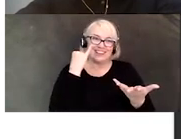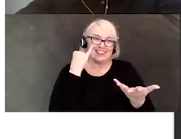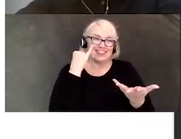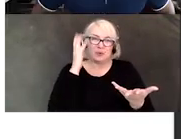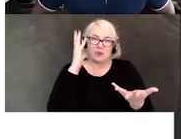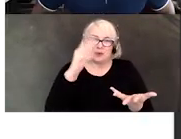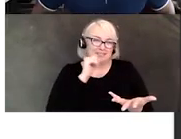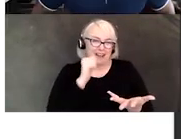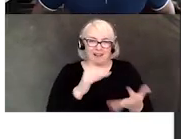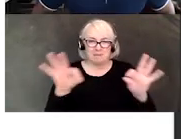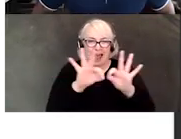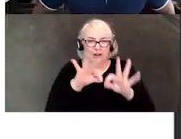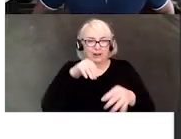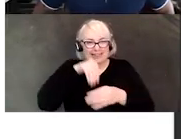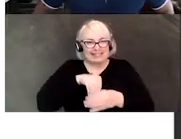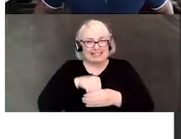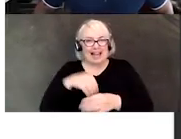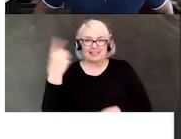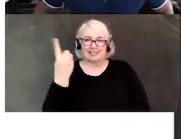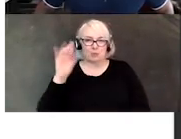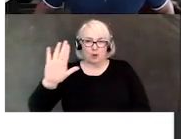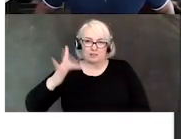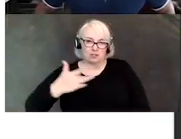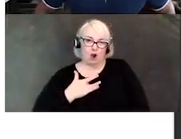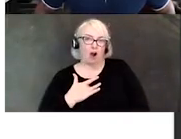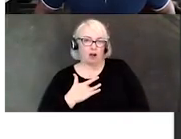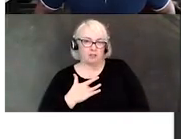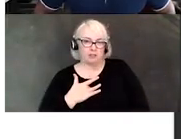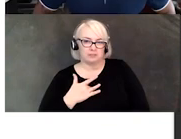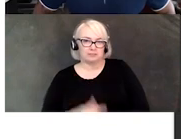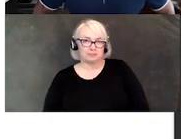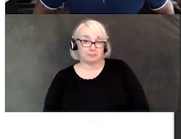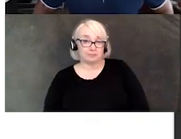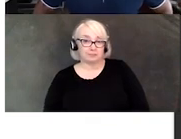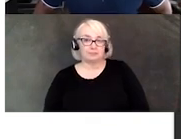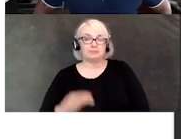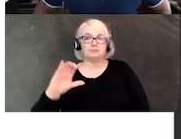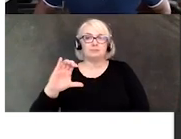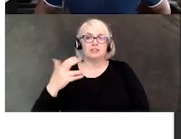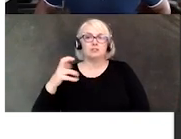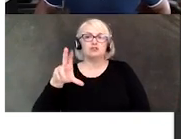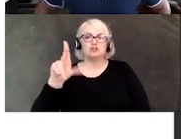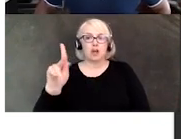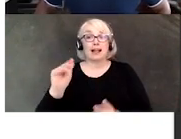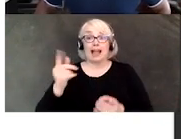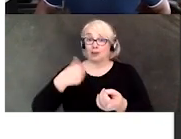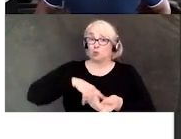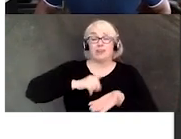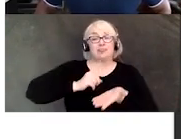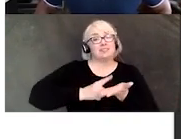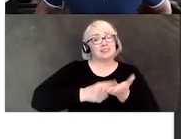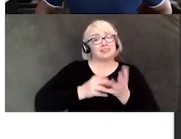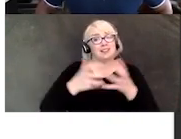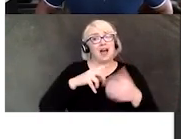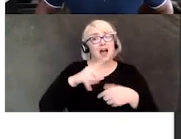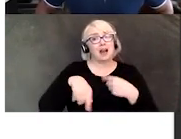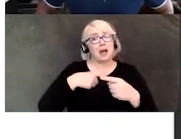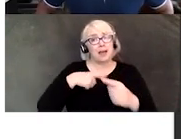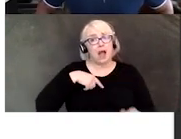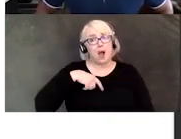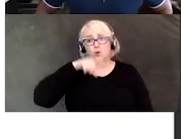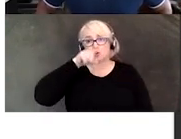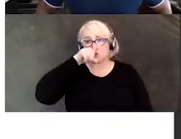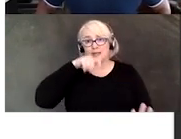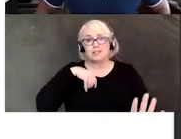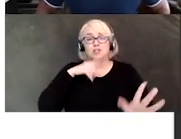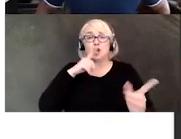you know? Yeah. And we talked a lot in that regard about bewitched, because that was Darren's whole thing was like, no magic in front of